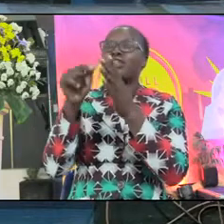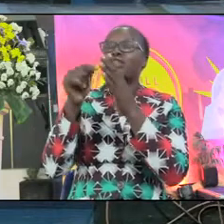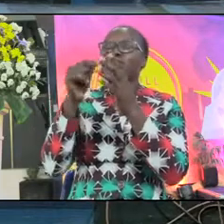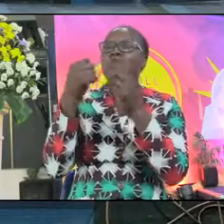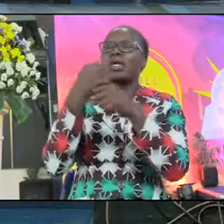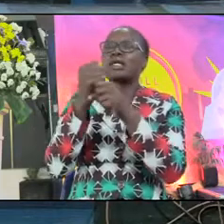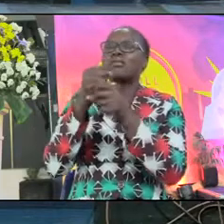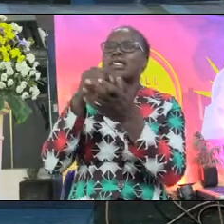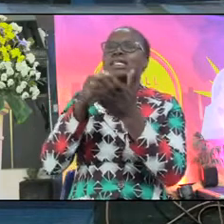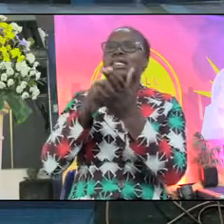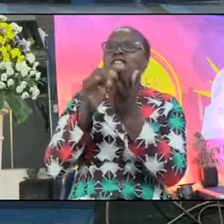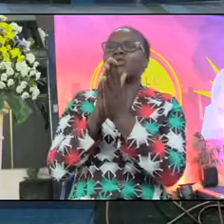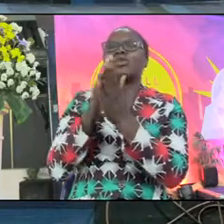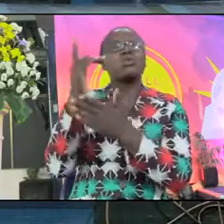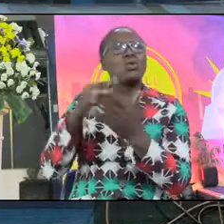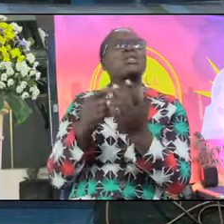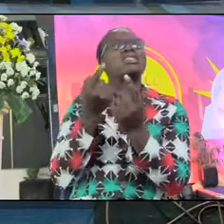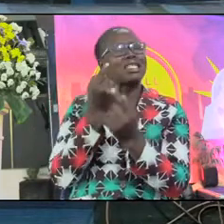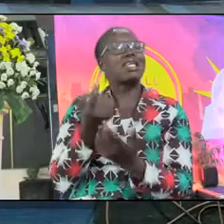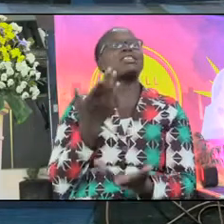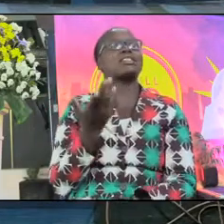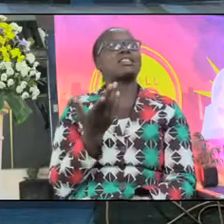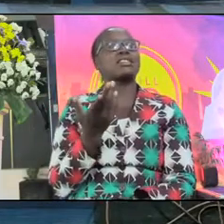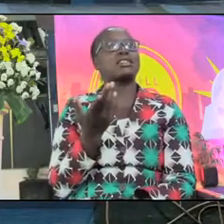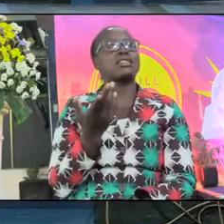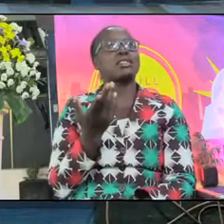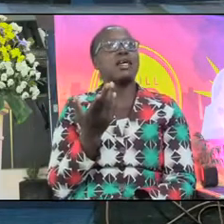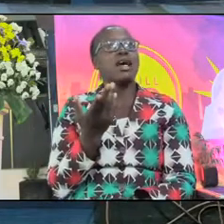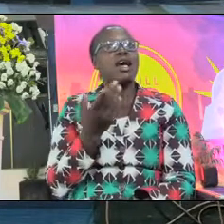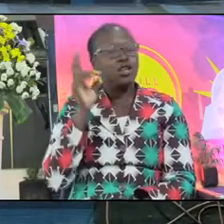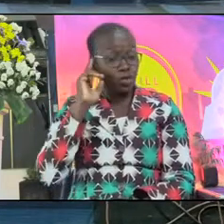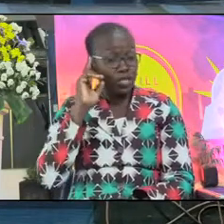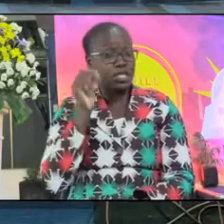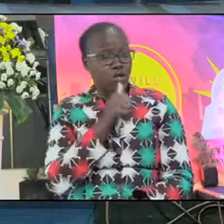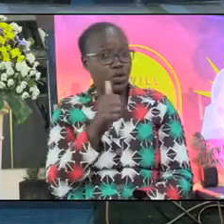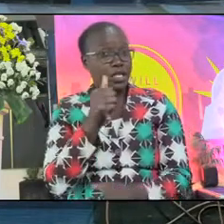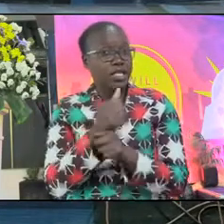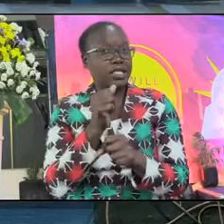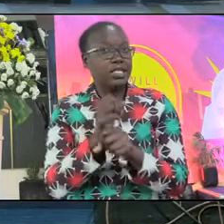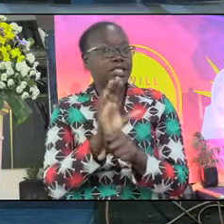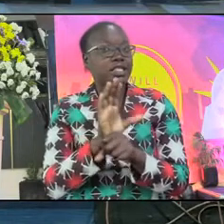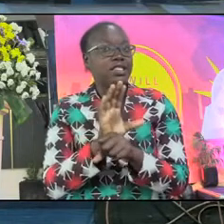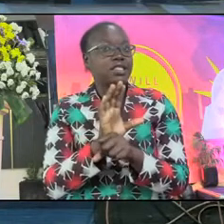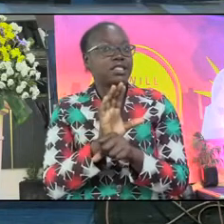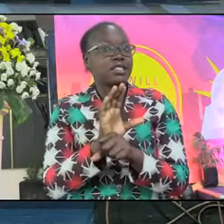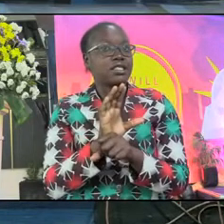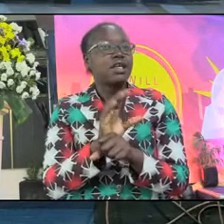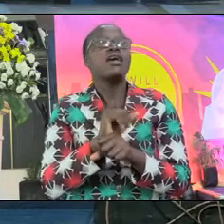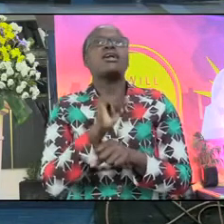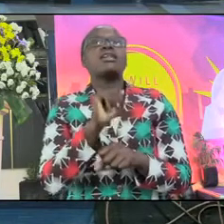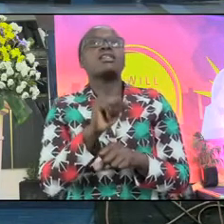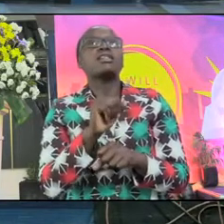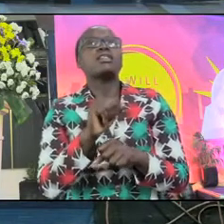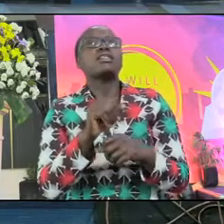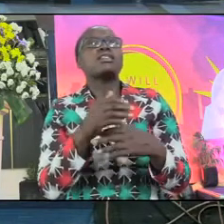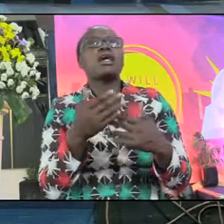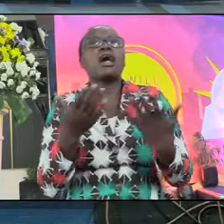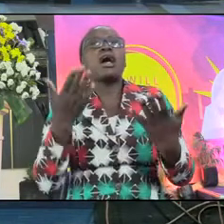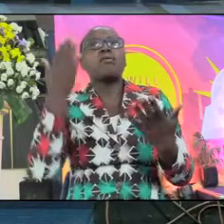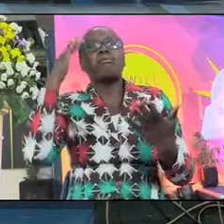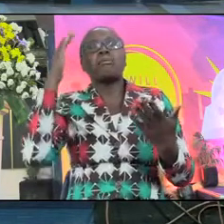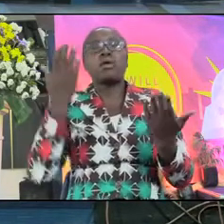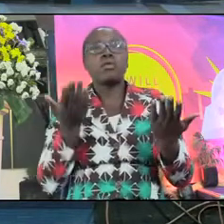can make it with what's left. Are you listening to me, church? Yes. How do I know